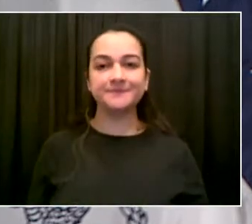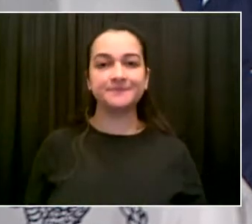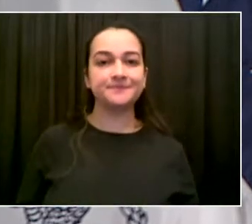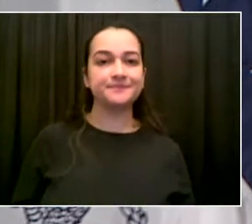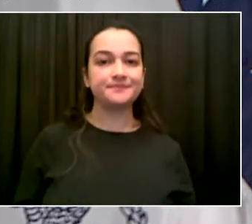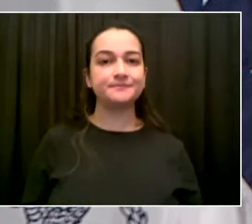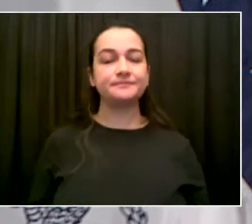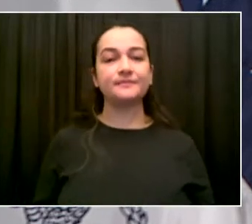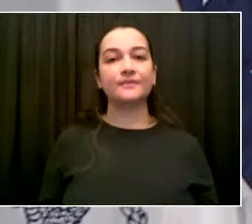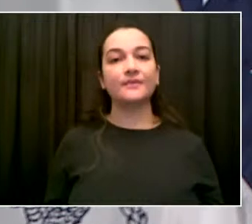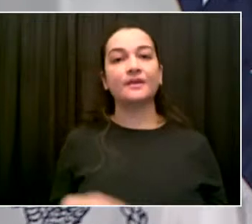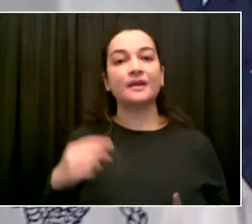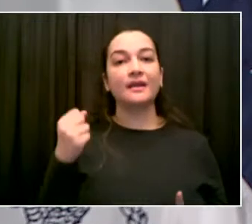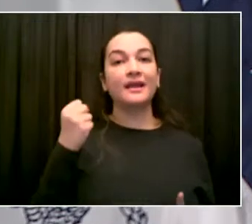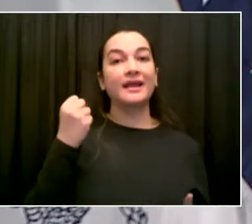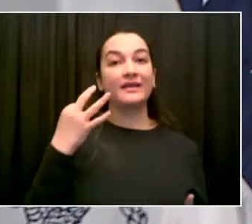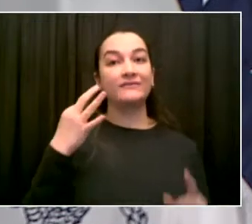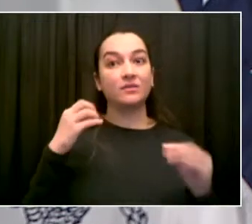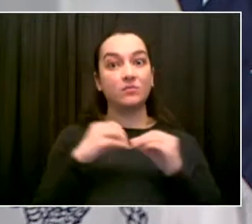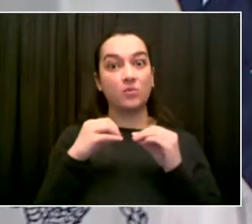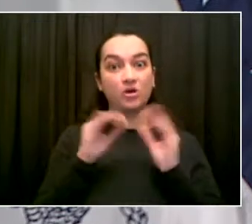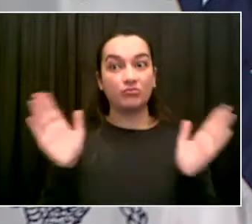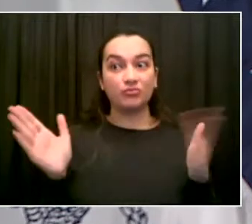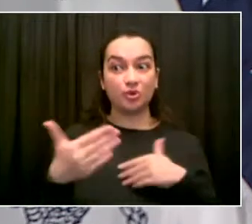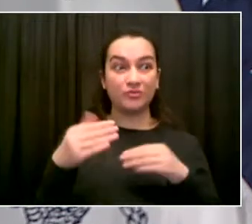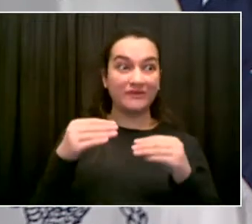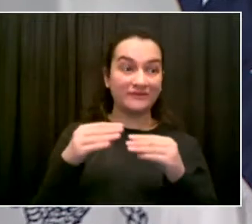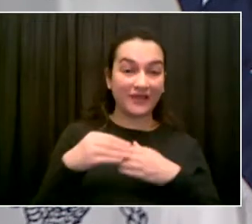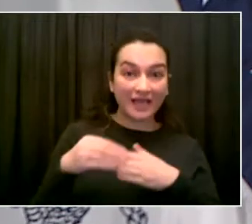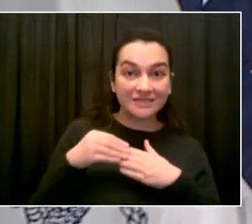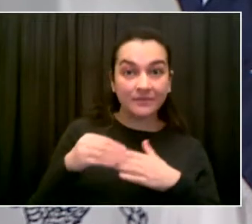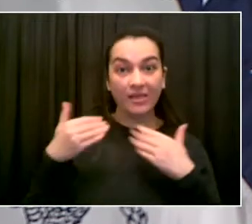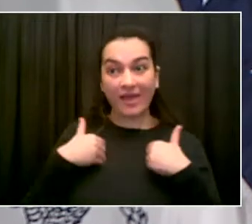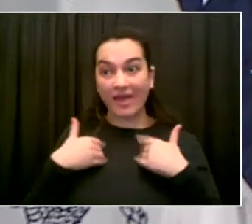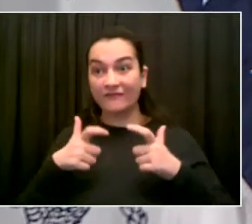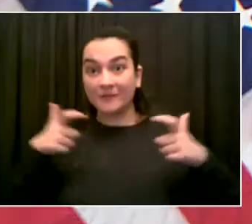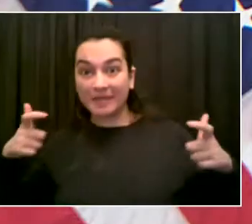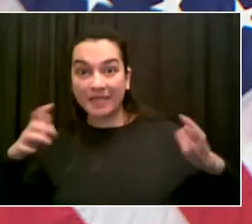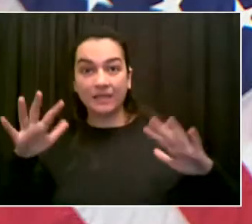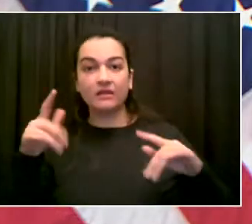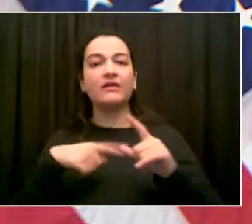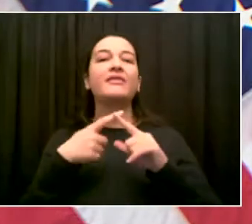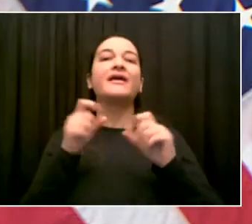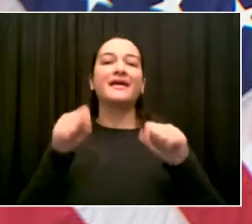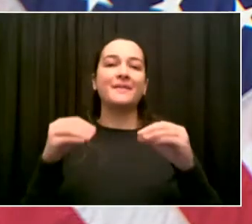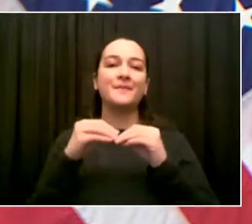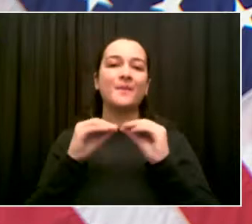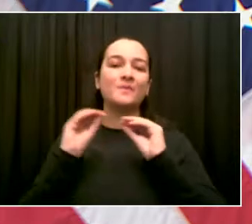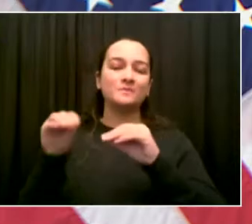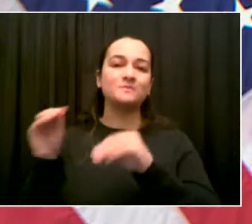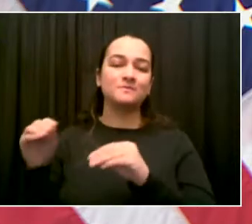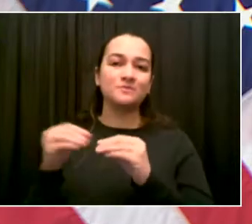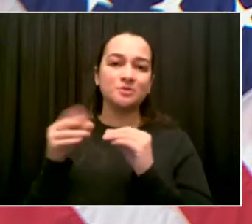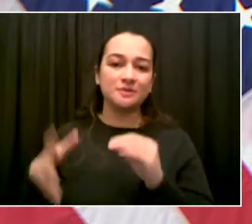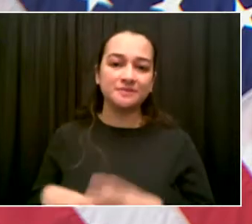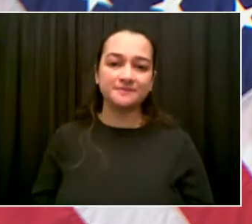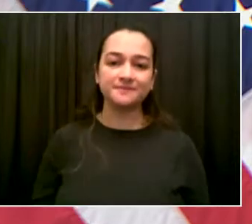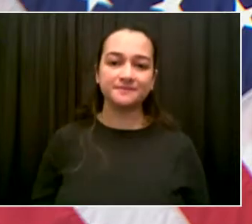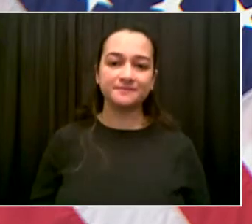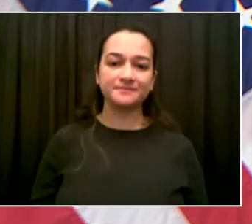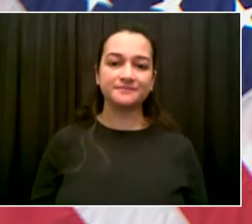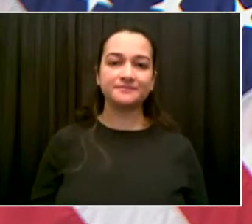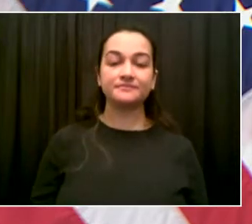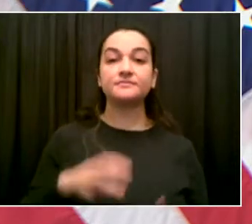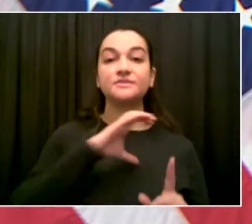us get more kids to 5 days a week. Chancellor. I will just agree with the mayor and say yes, 5 days a